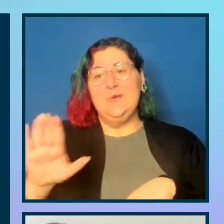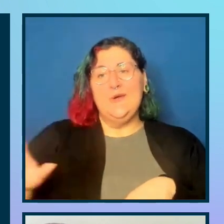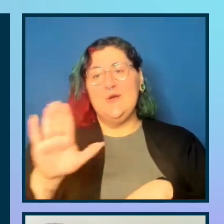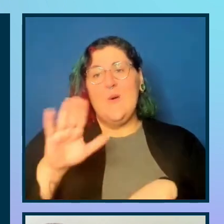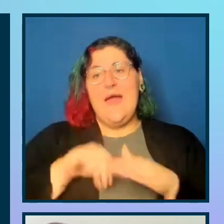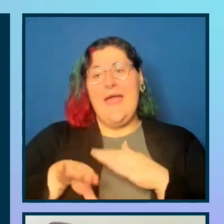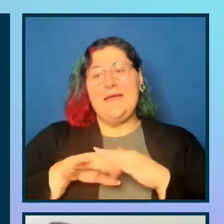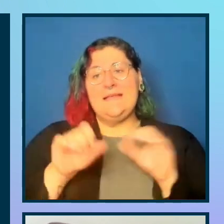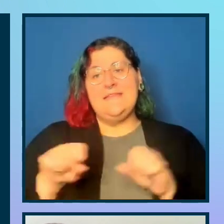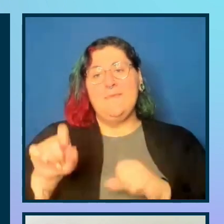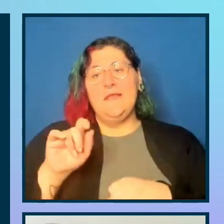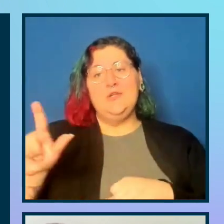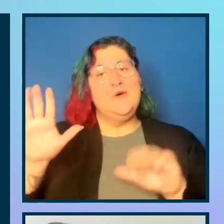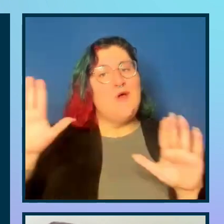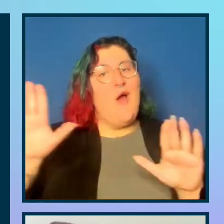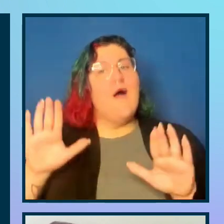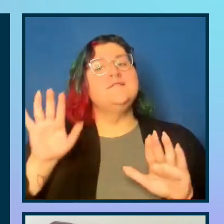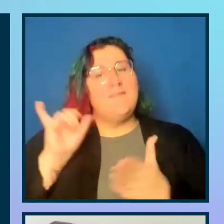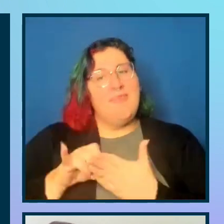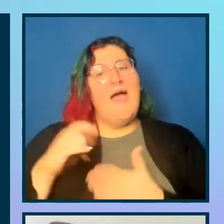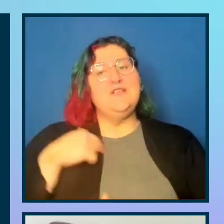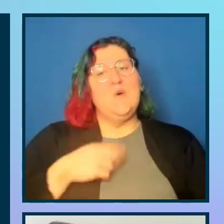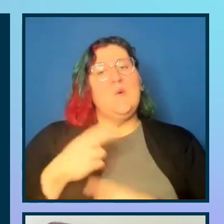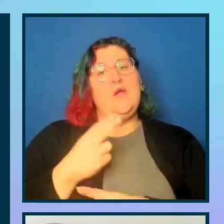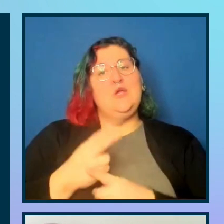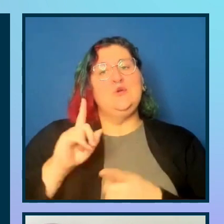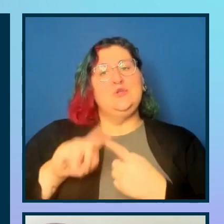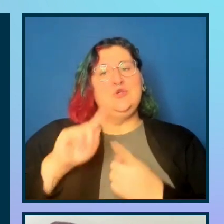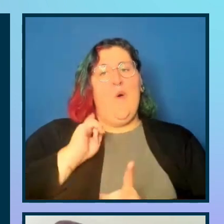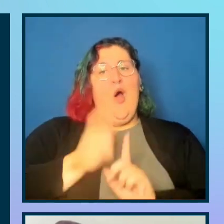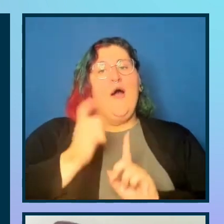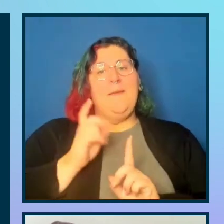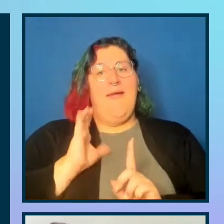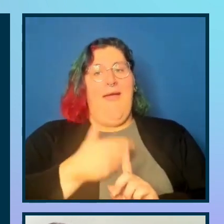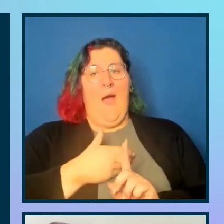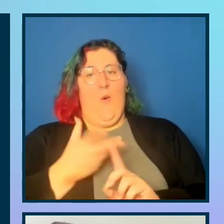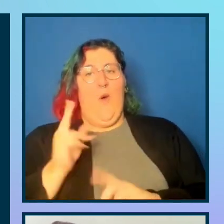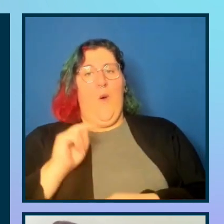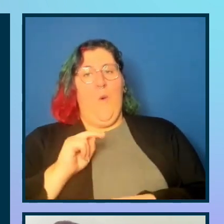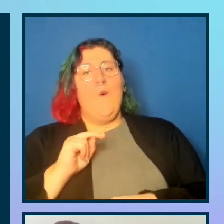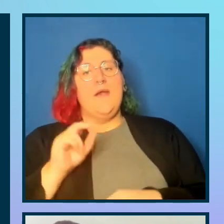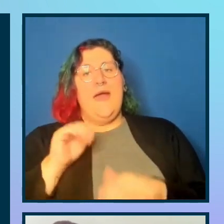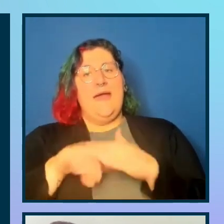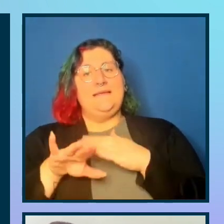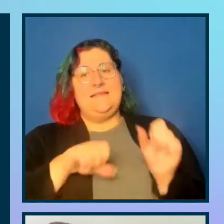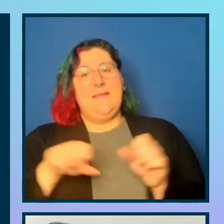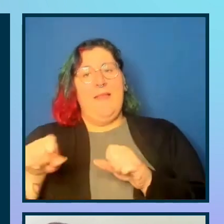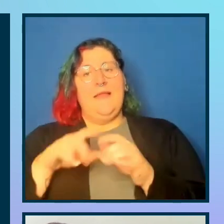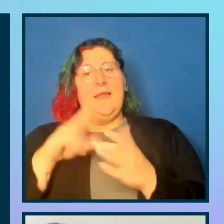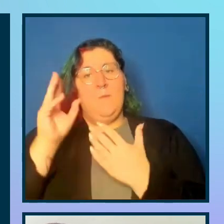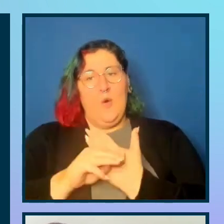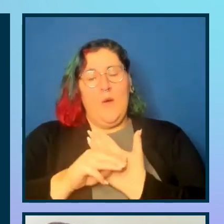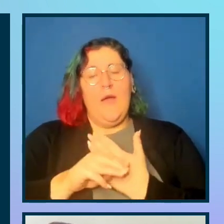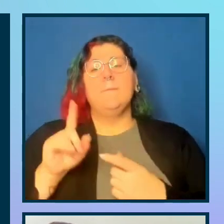we use to automate our accessibility linting. So the first one is, of course, Axe Core. You're probably already familiar with this. And the next one we